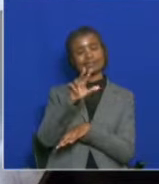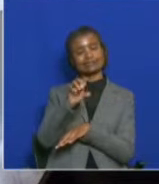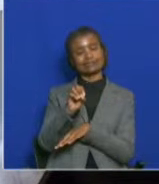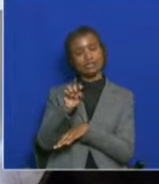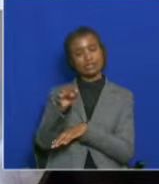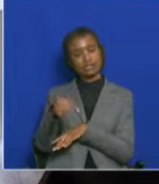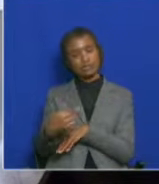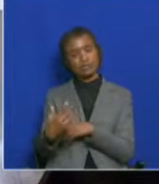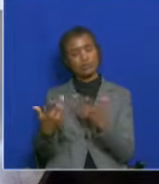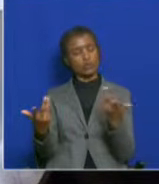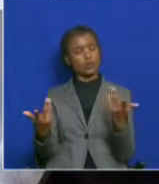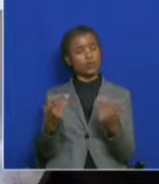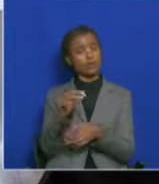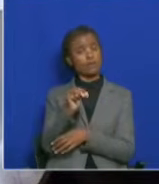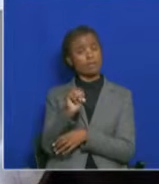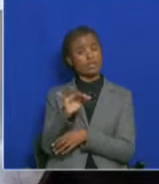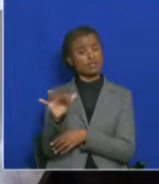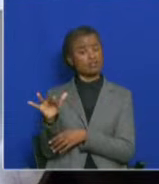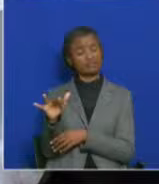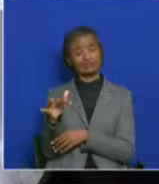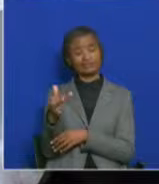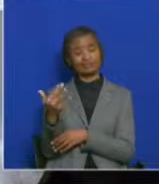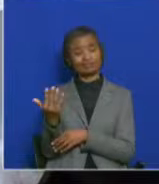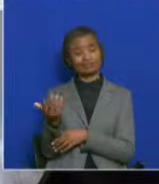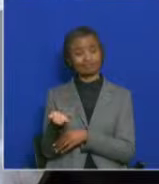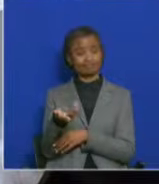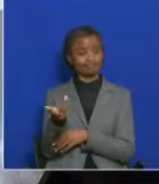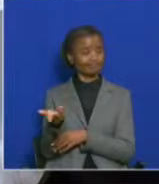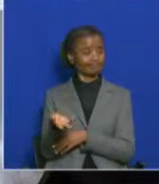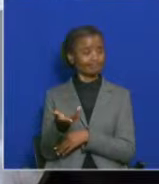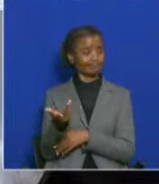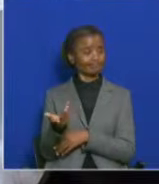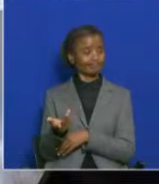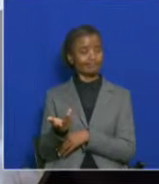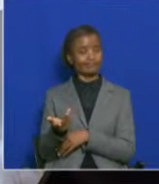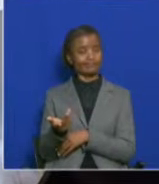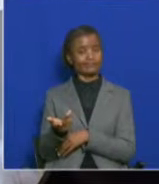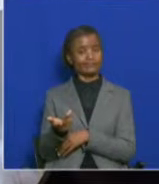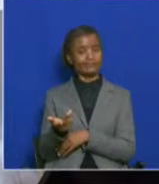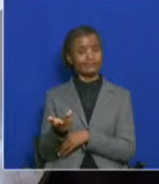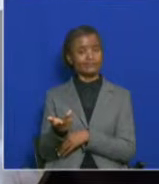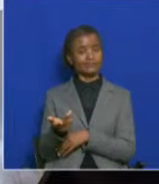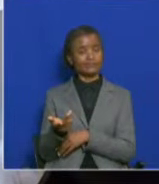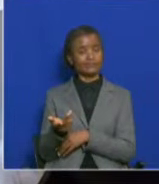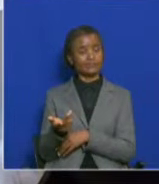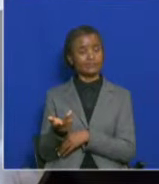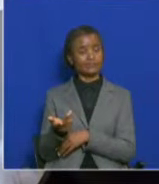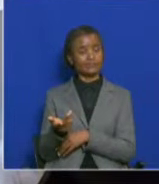What we